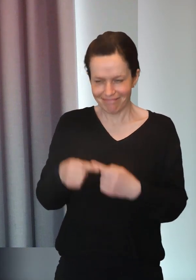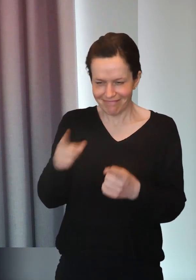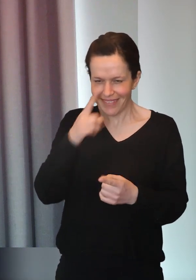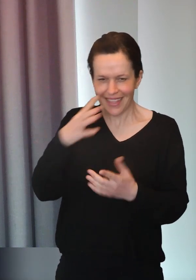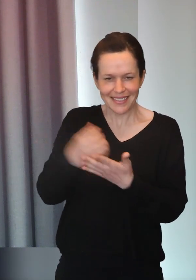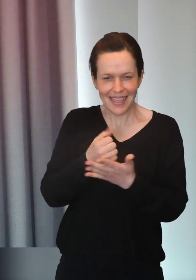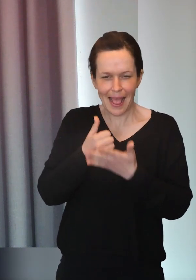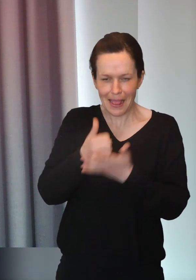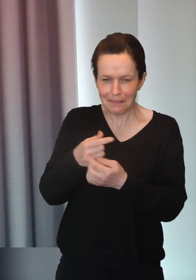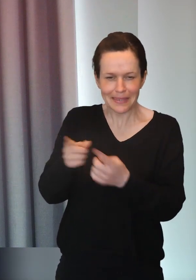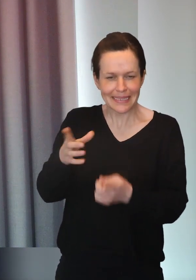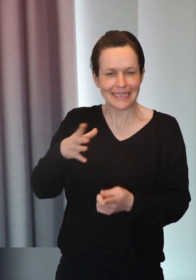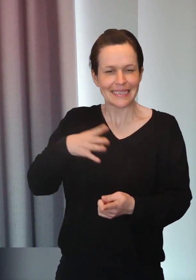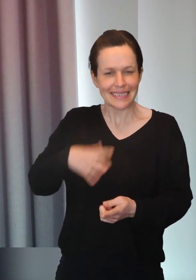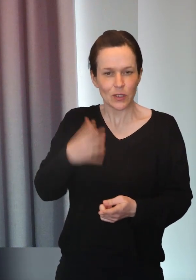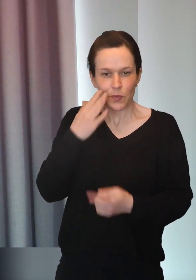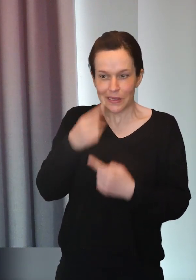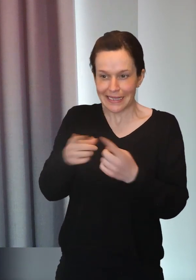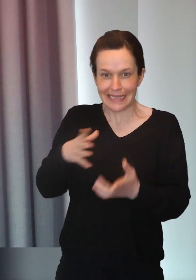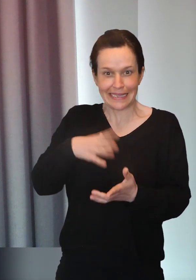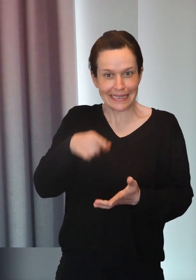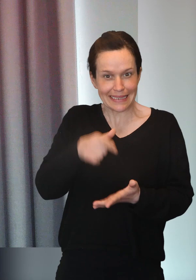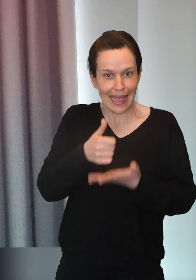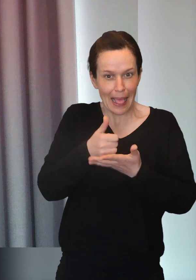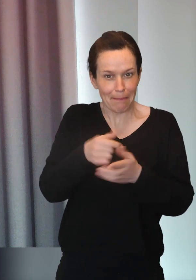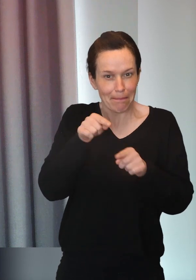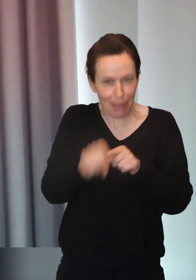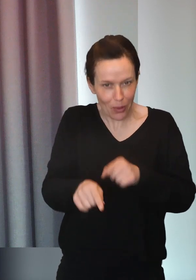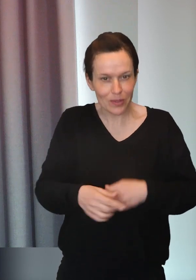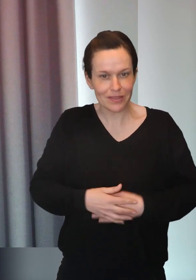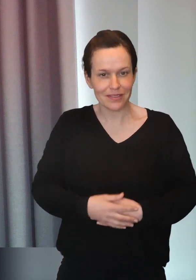are connected and can get the help they need